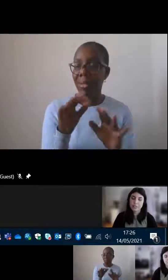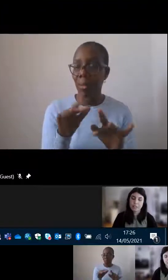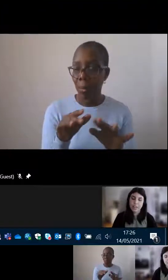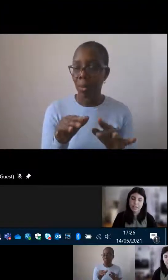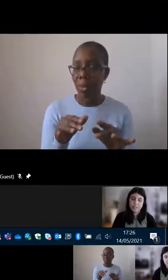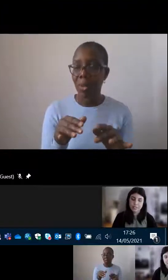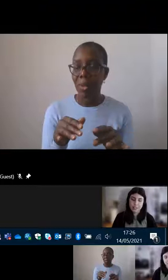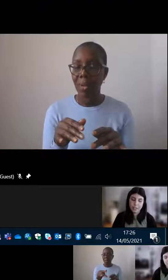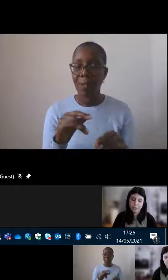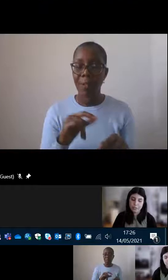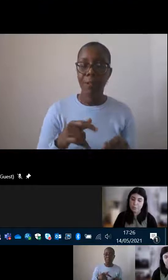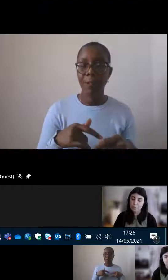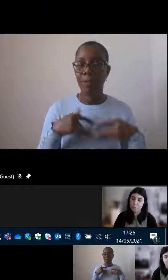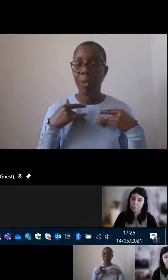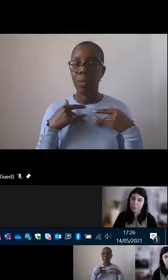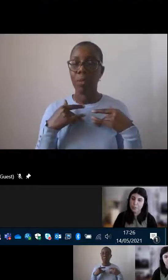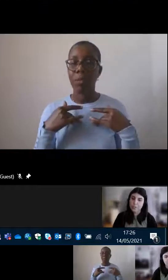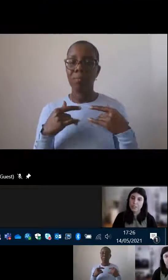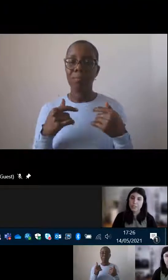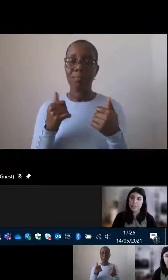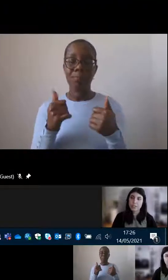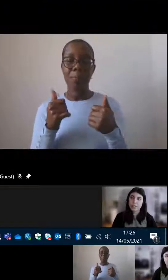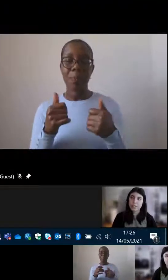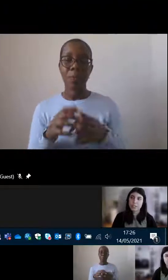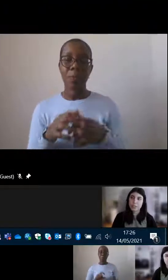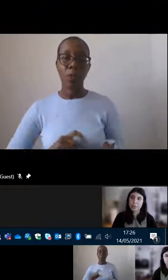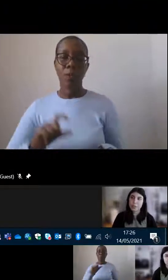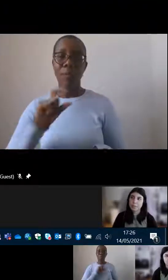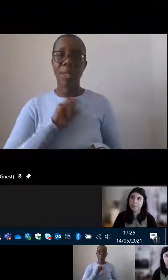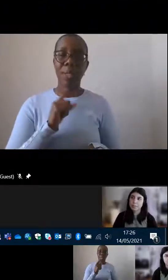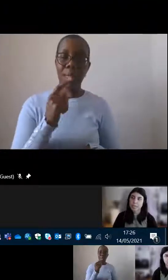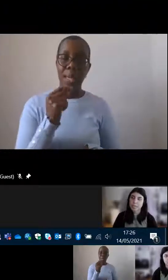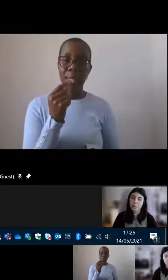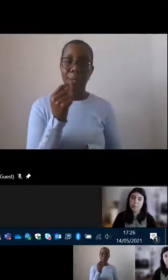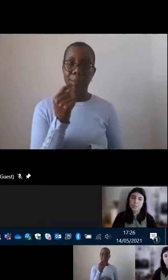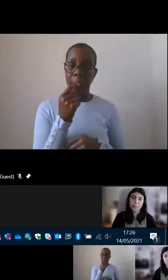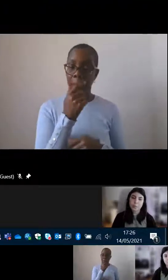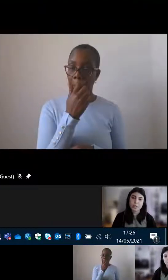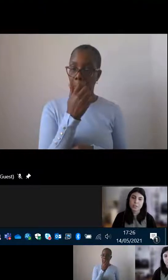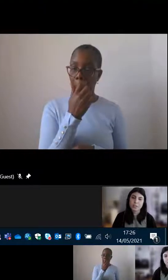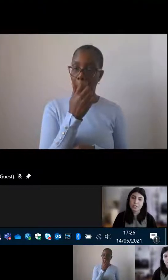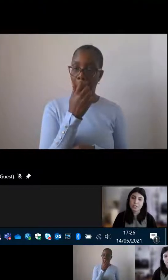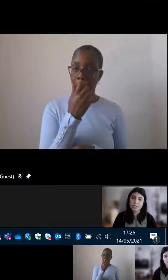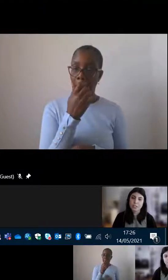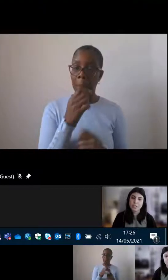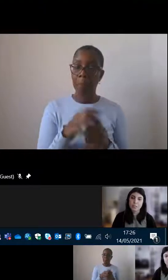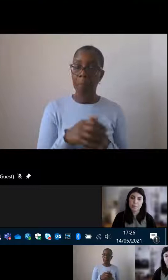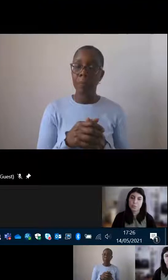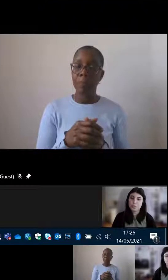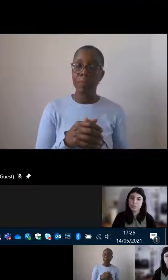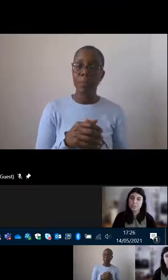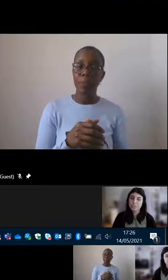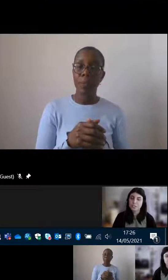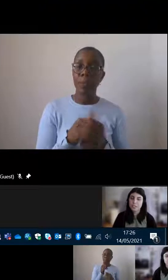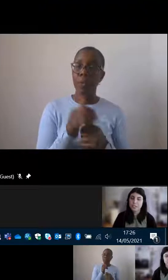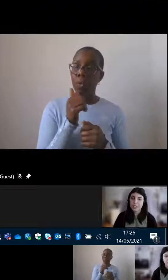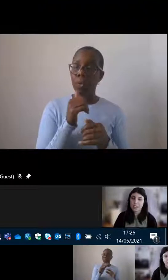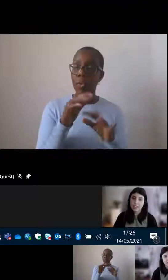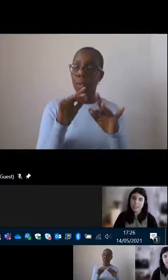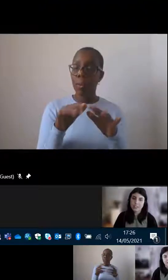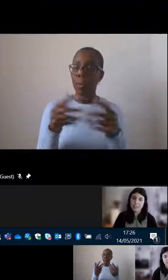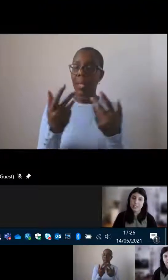can sort of ask for some support. They'll give you help and support and advice on how to use